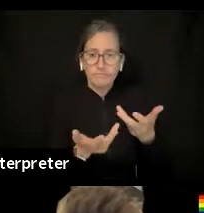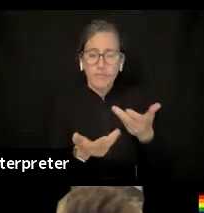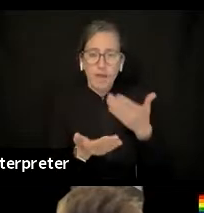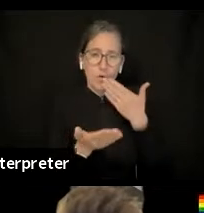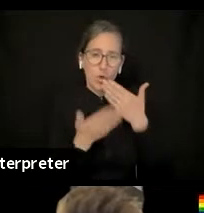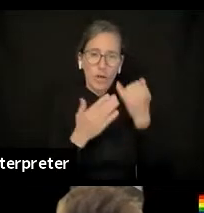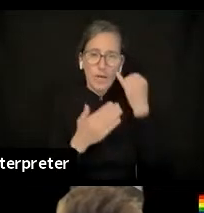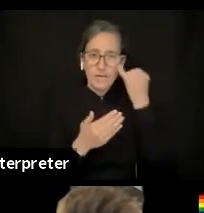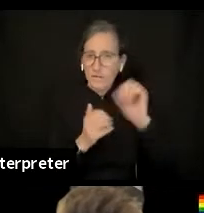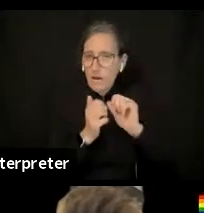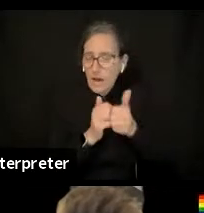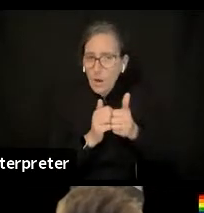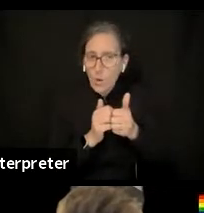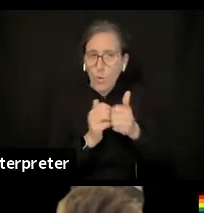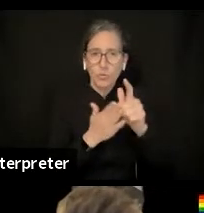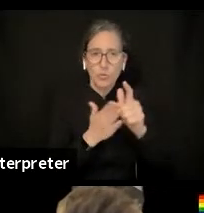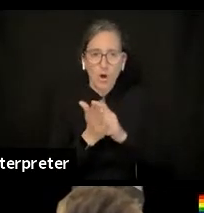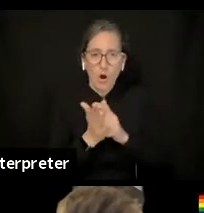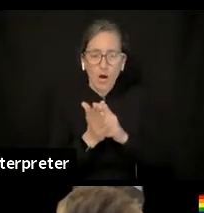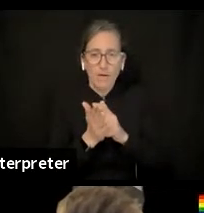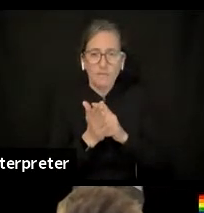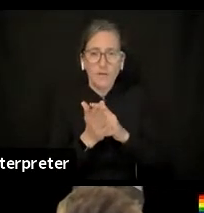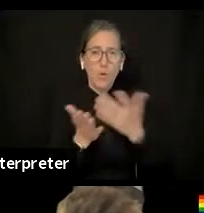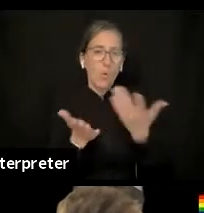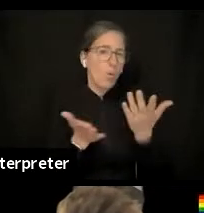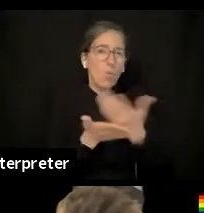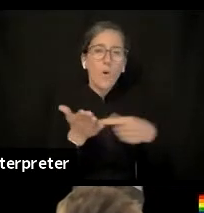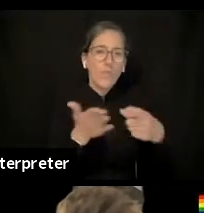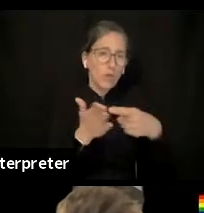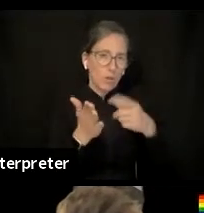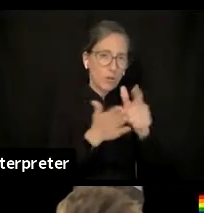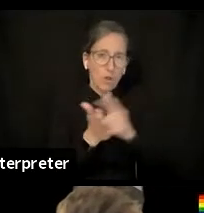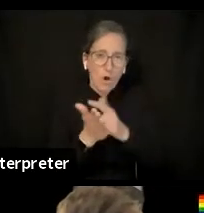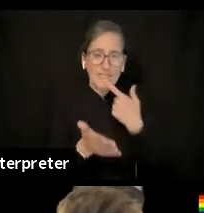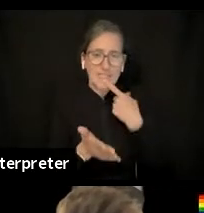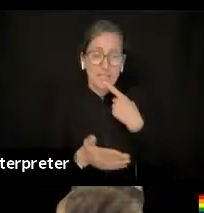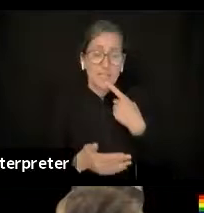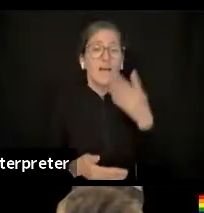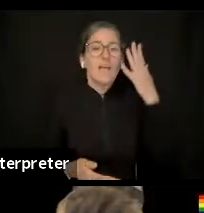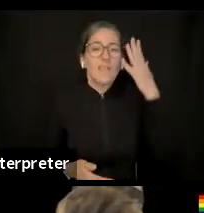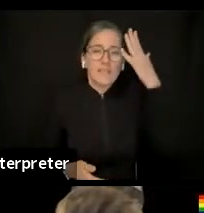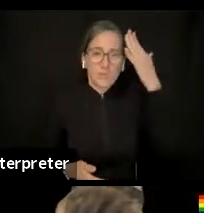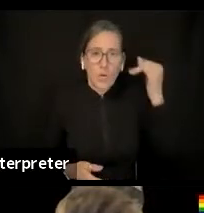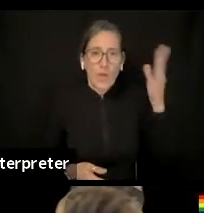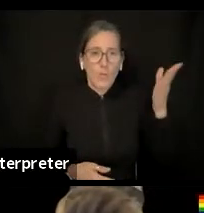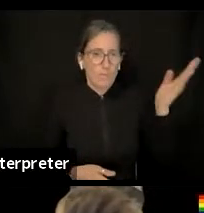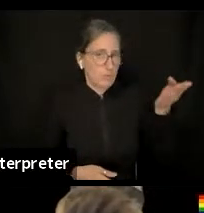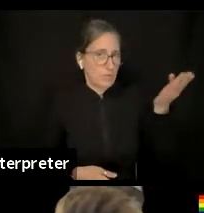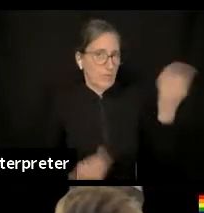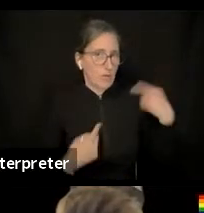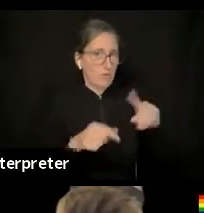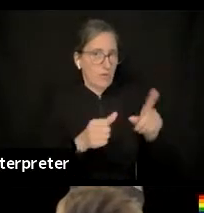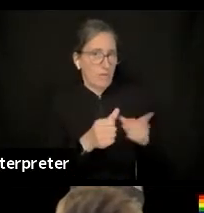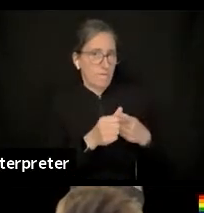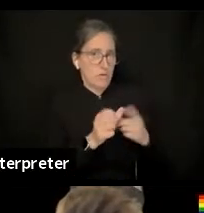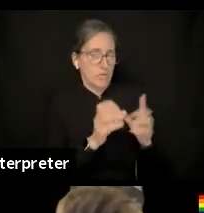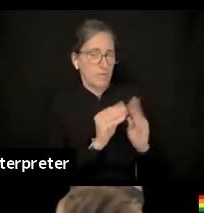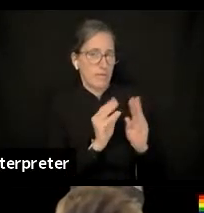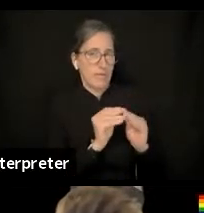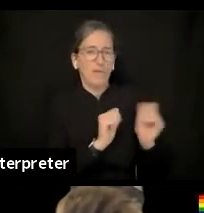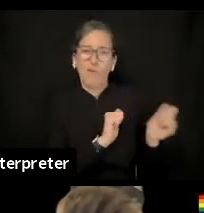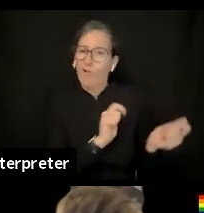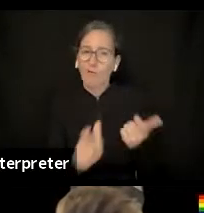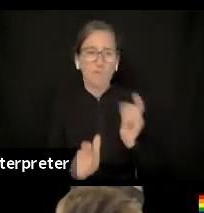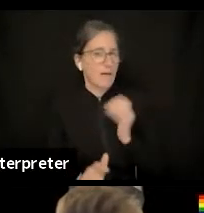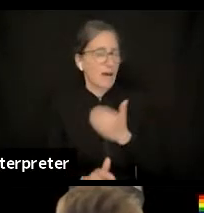how the law works in these areas. So that's why we do it at this first meeting. And in all of our committees, we have a lawyer come and kind of